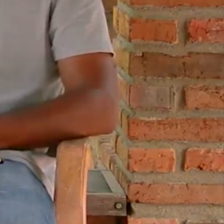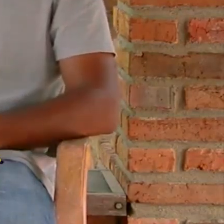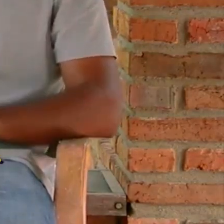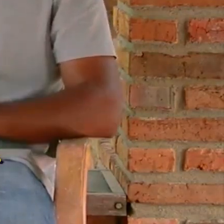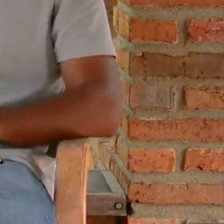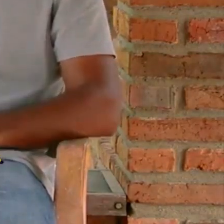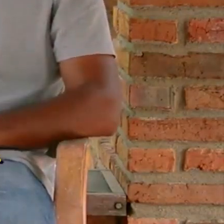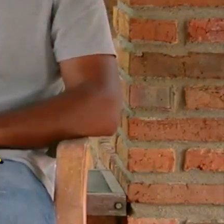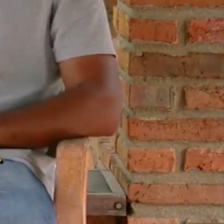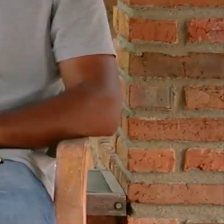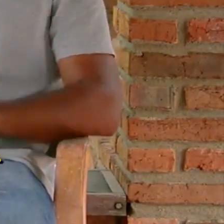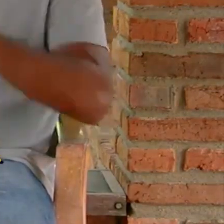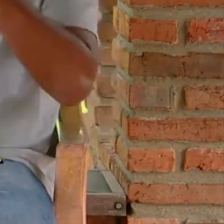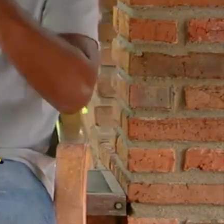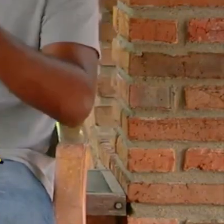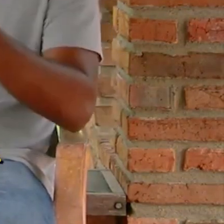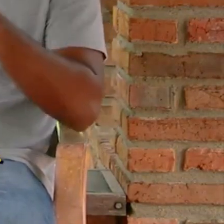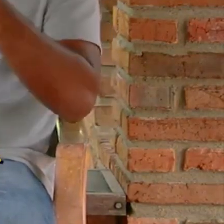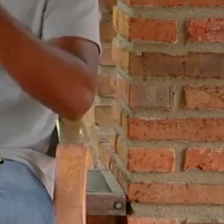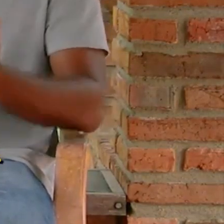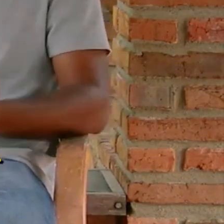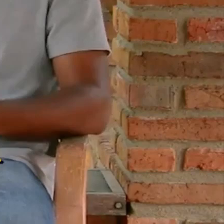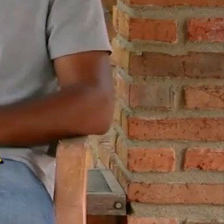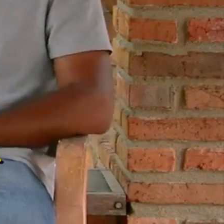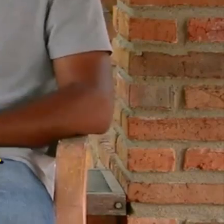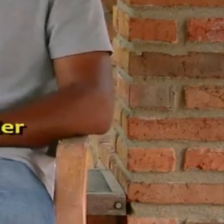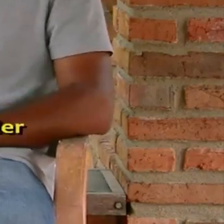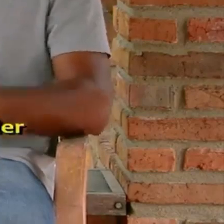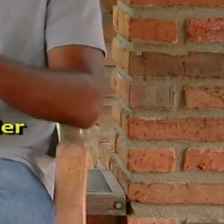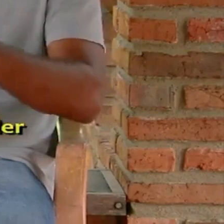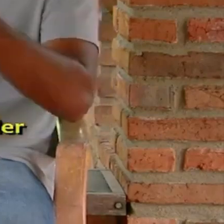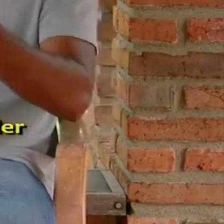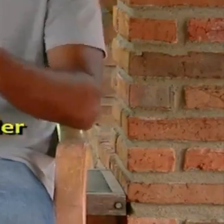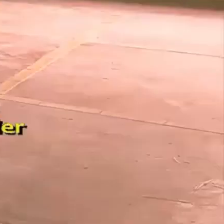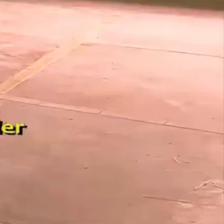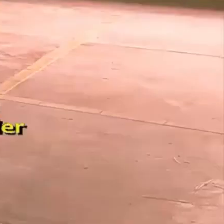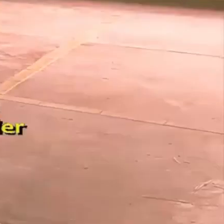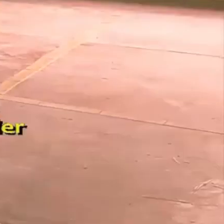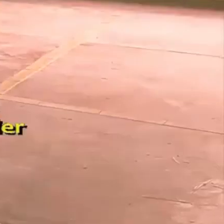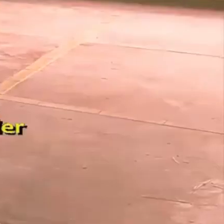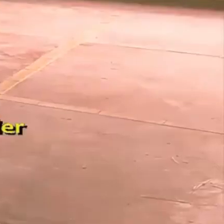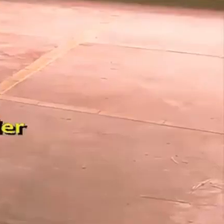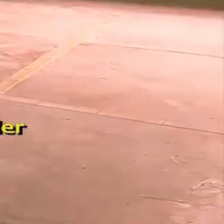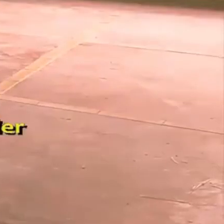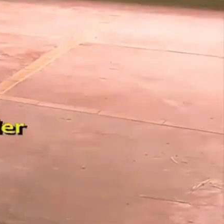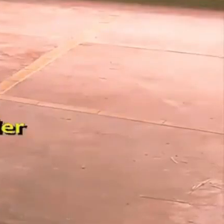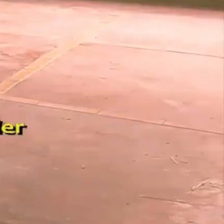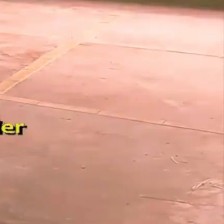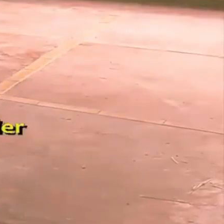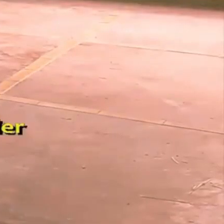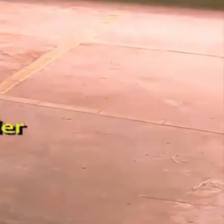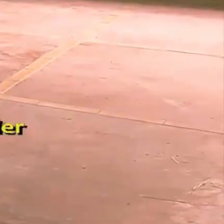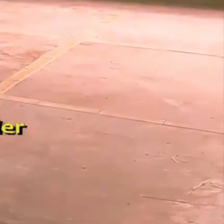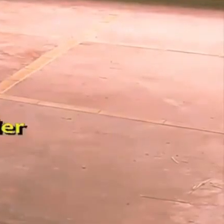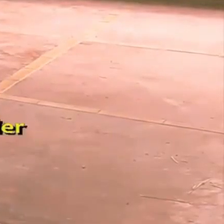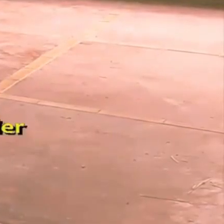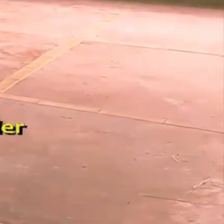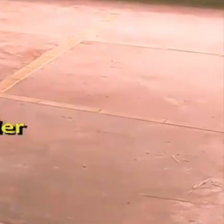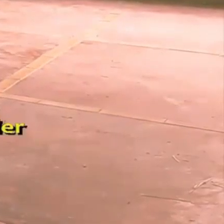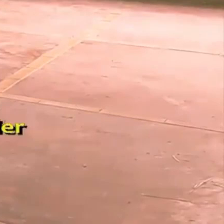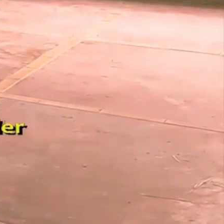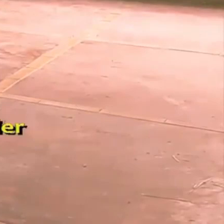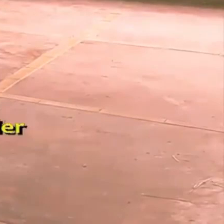difference also. But in general, I like it. Apart from the language, some problem with